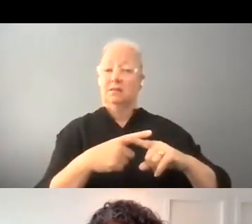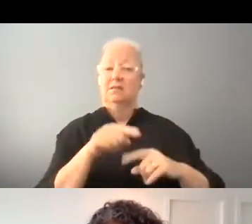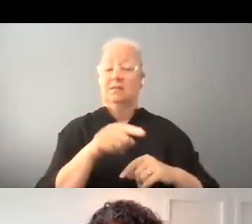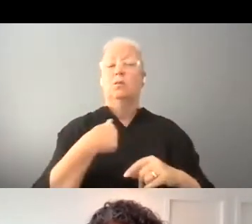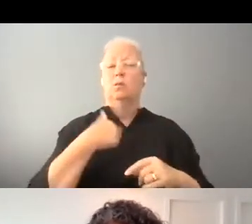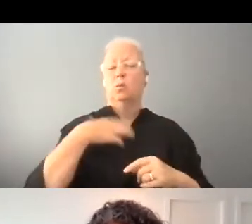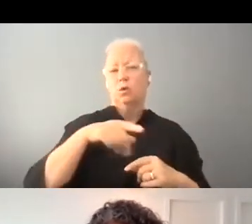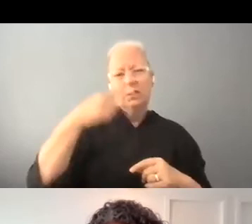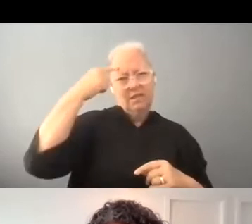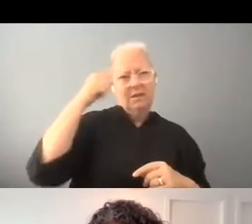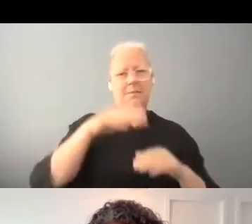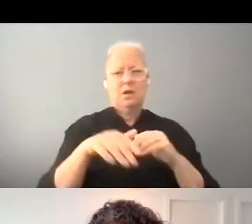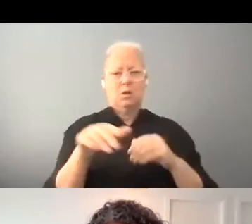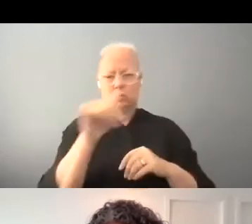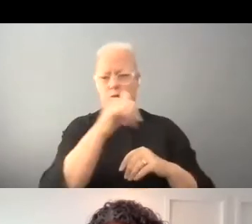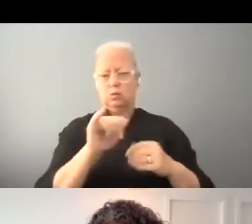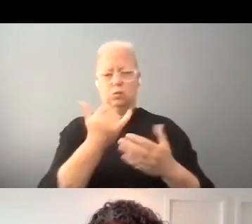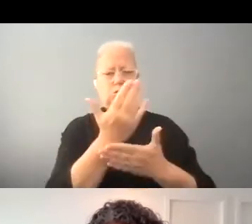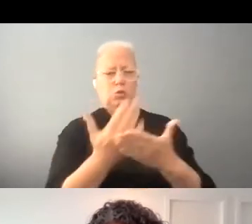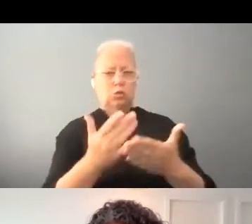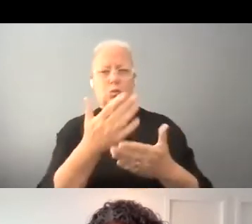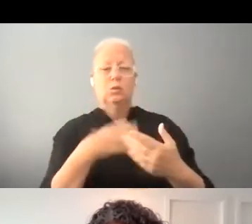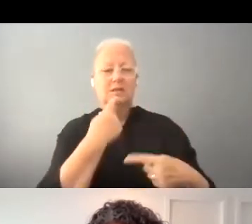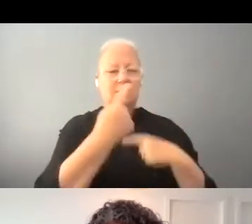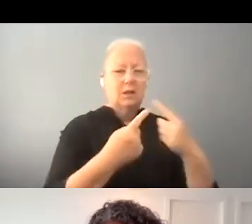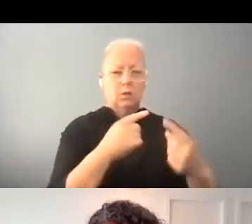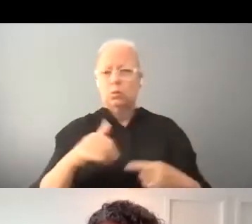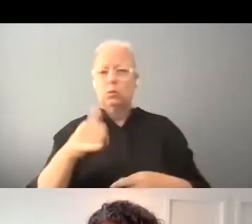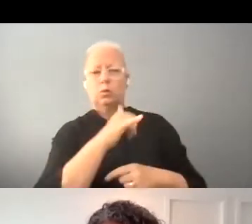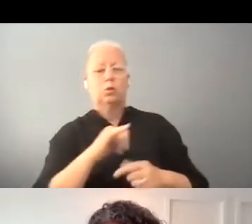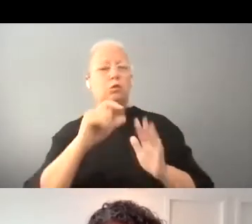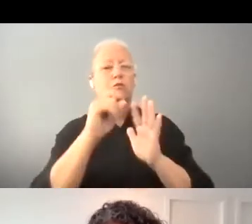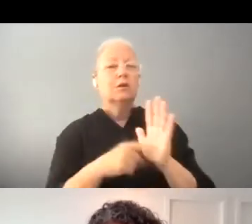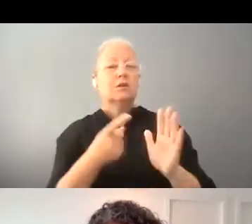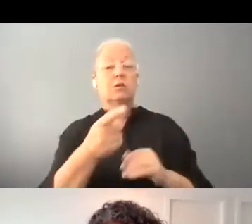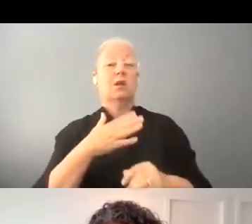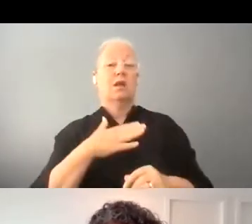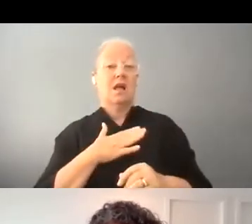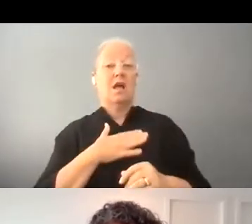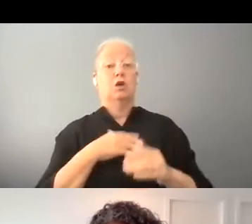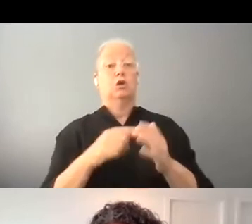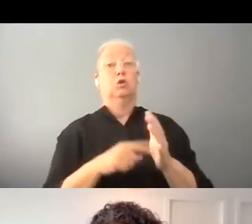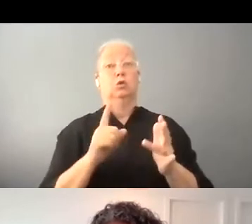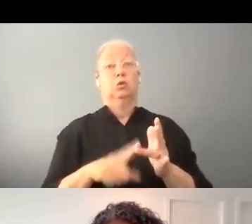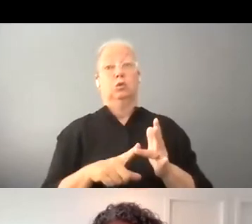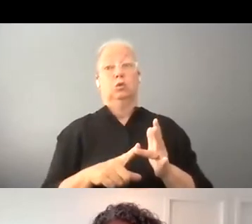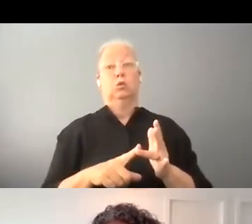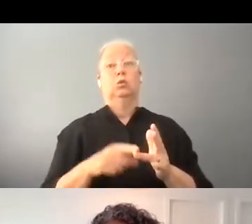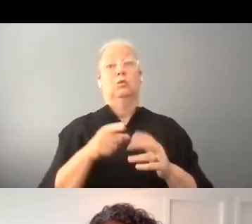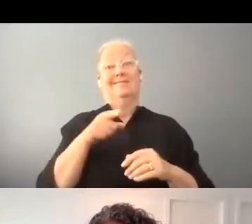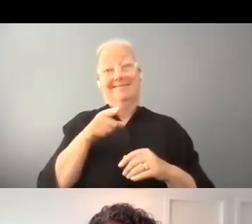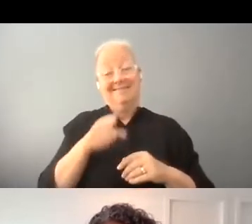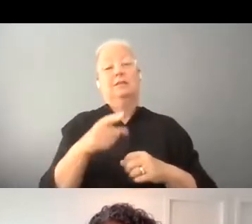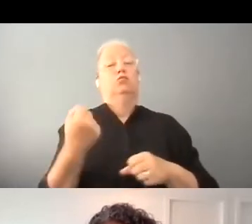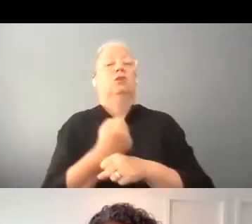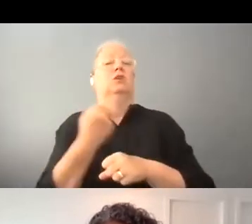about which stories do you want to tell, which project do you really want to take through to production. And that's the one that we want to partner with you on as well.